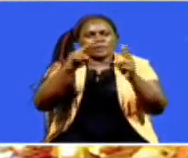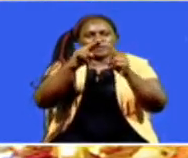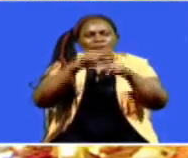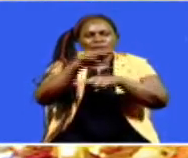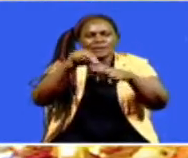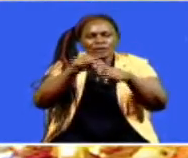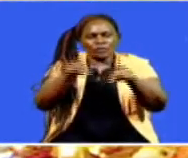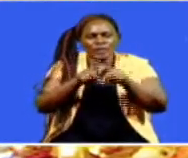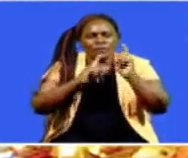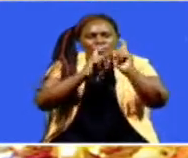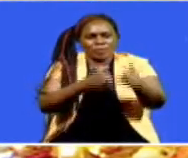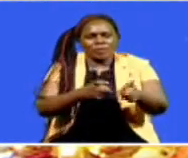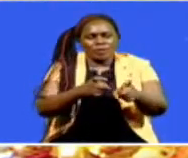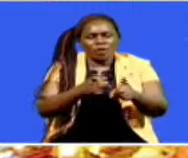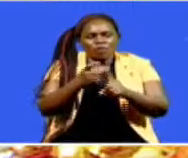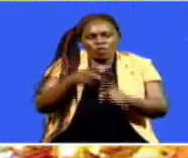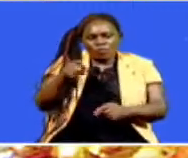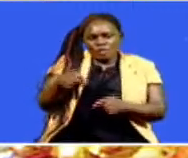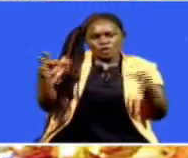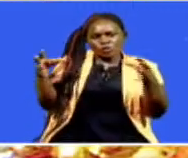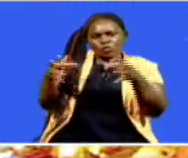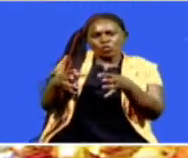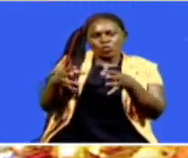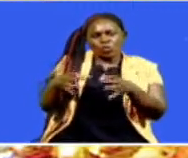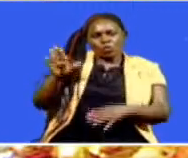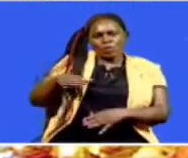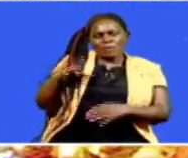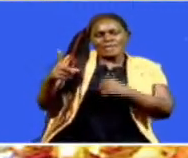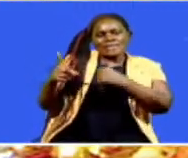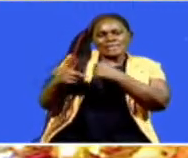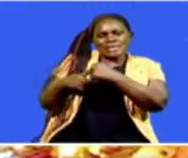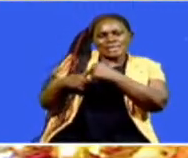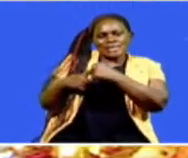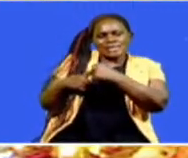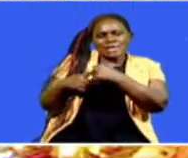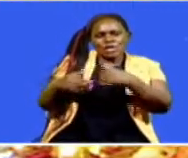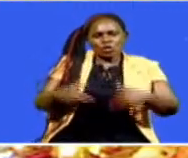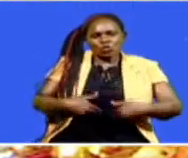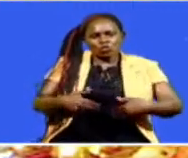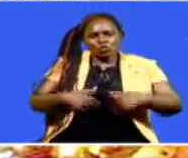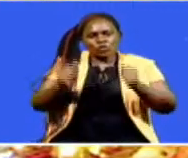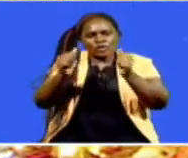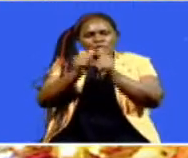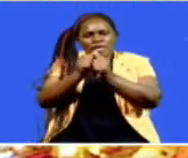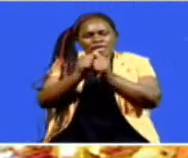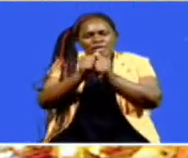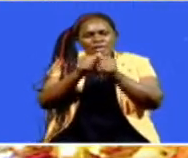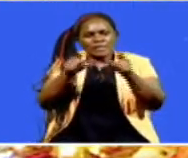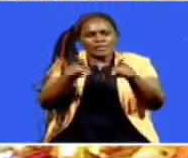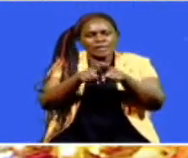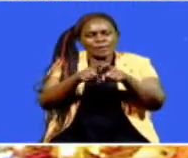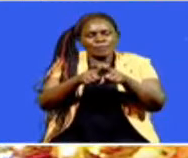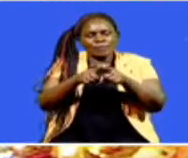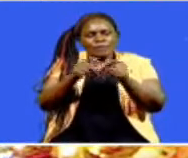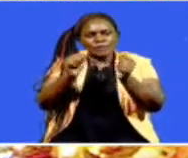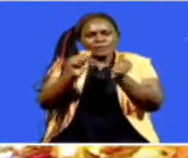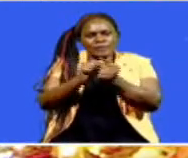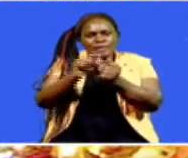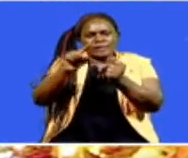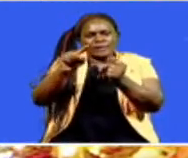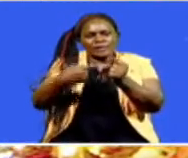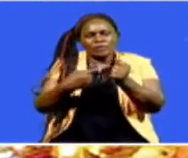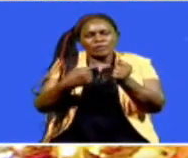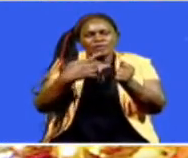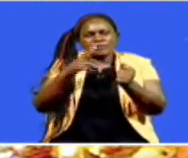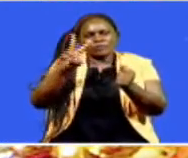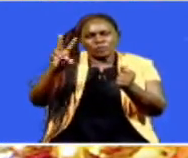zawadi. Kati ya Wanagofu hawa wanawake 6 chipukizi 10 kombe na shilingi